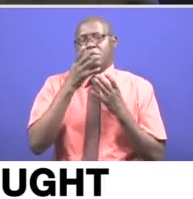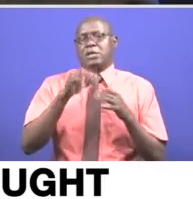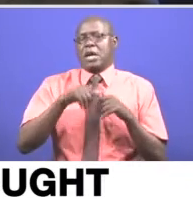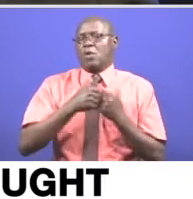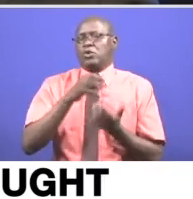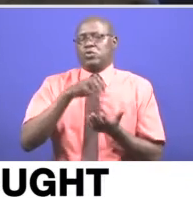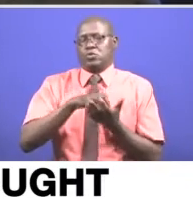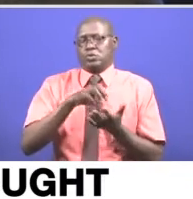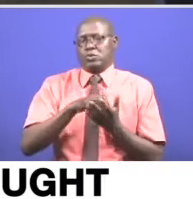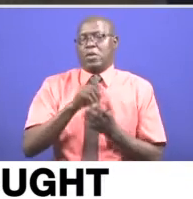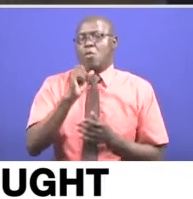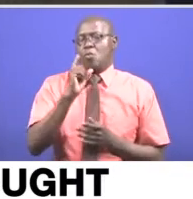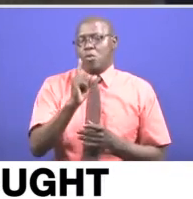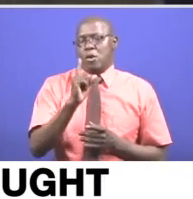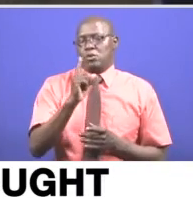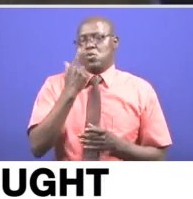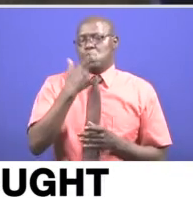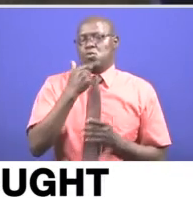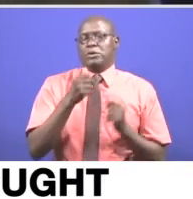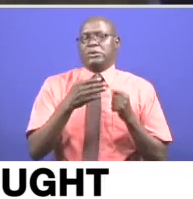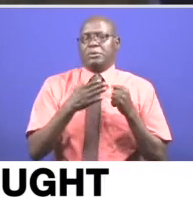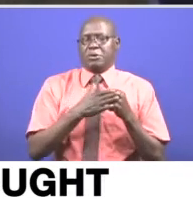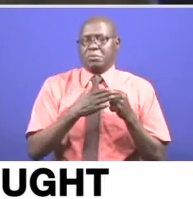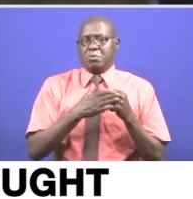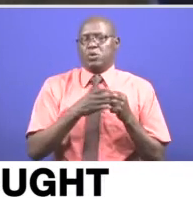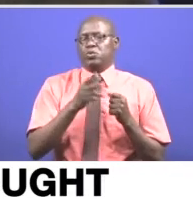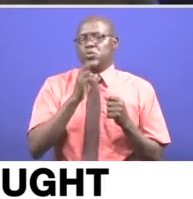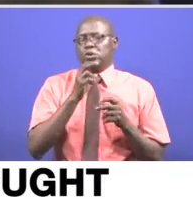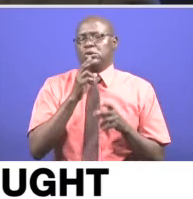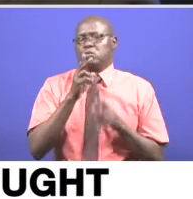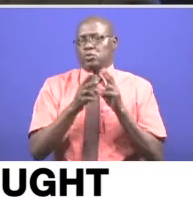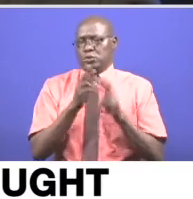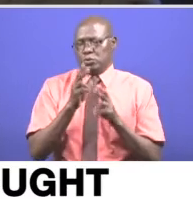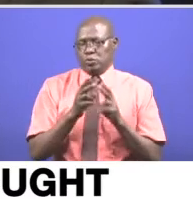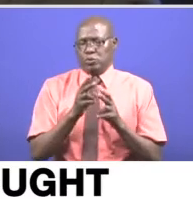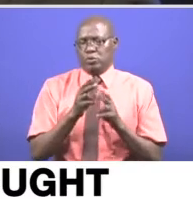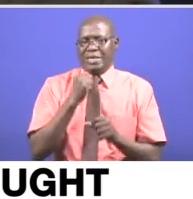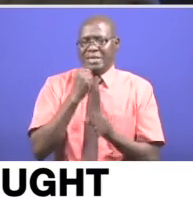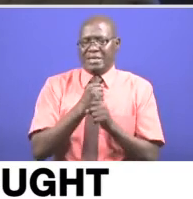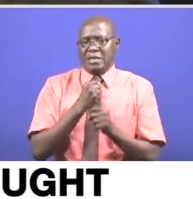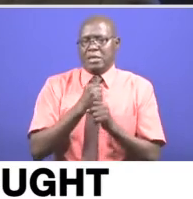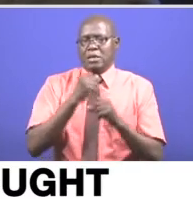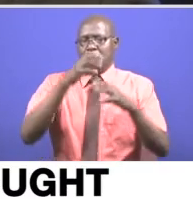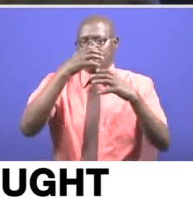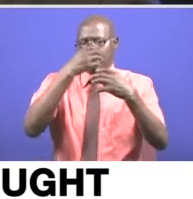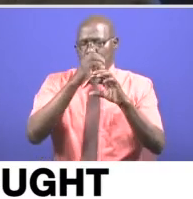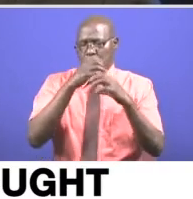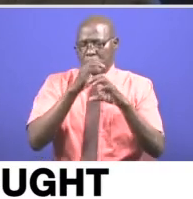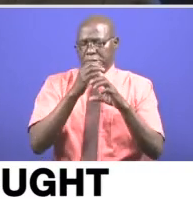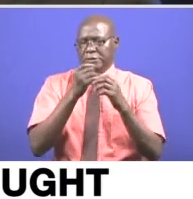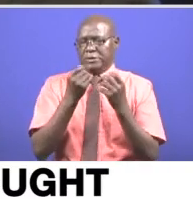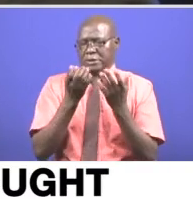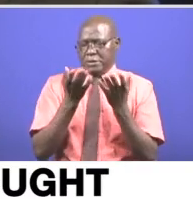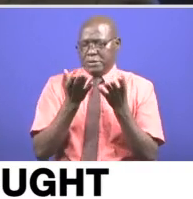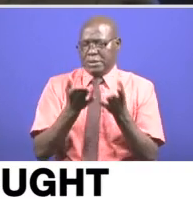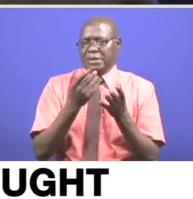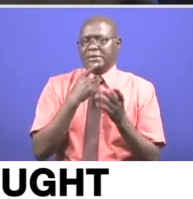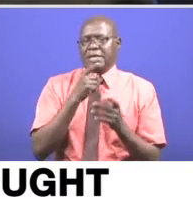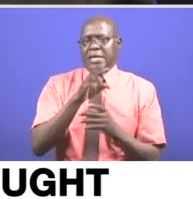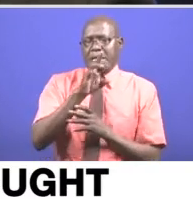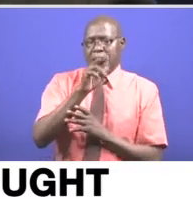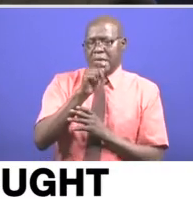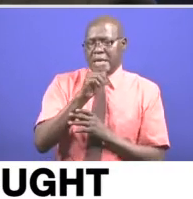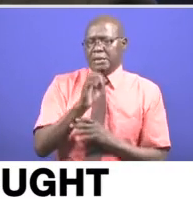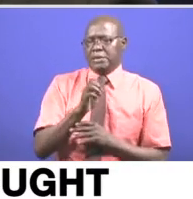they're the ones who in September 2022 mm-hmm. did a forecast and said at the rate where we